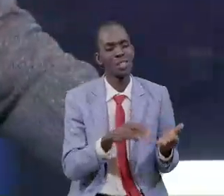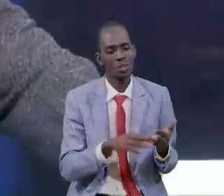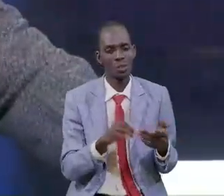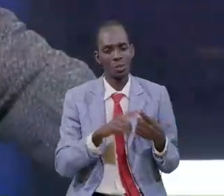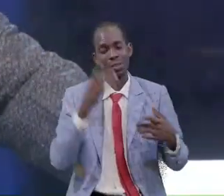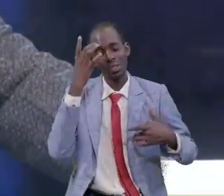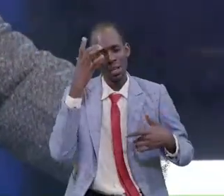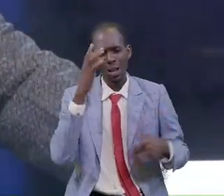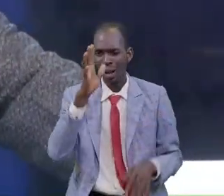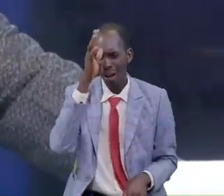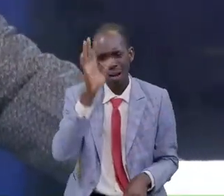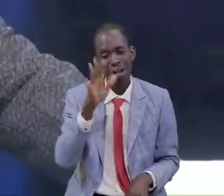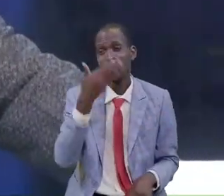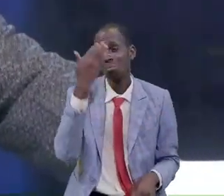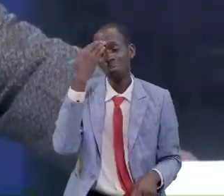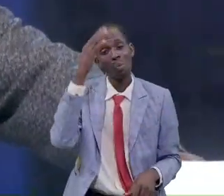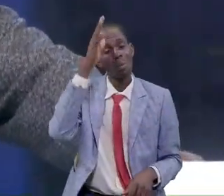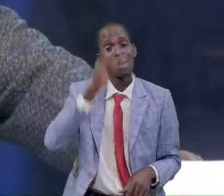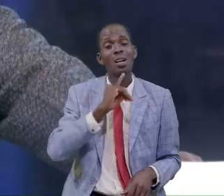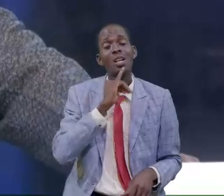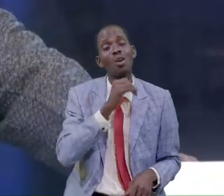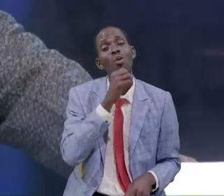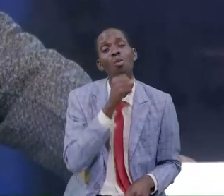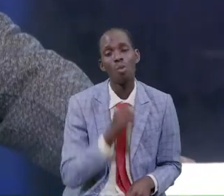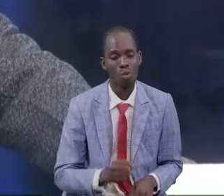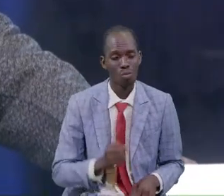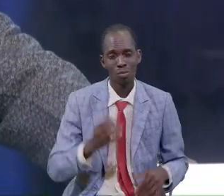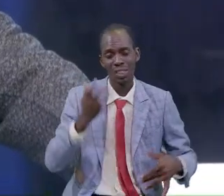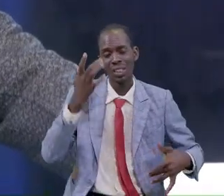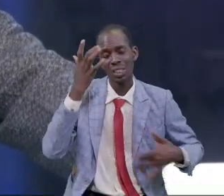it's old age sickness.